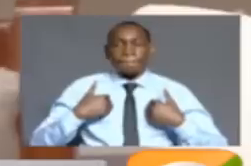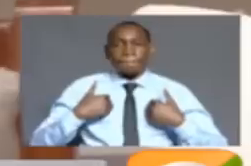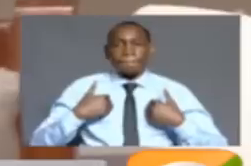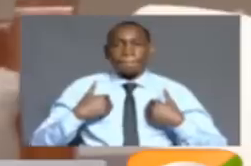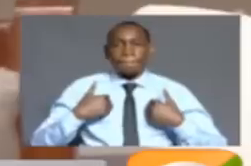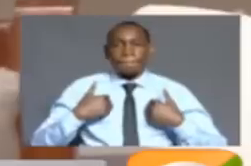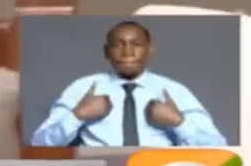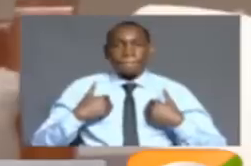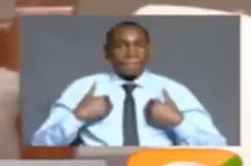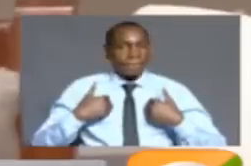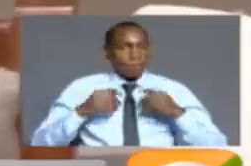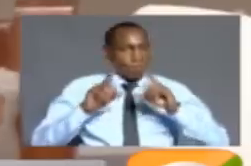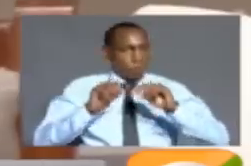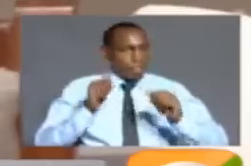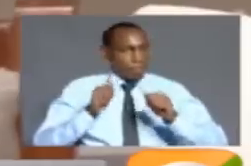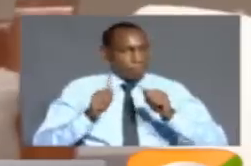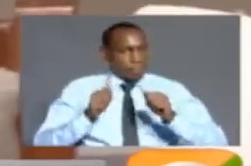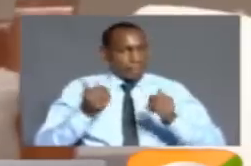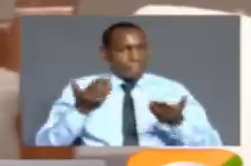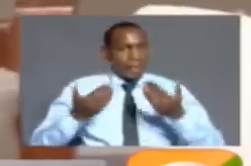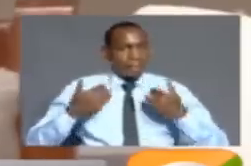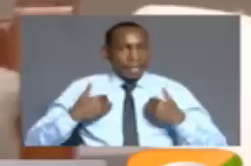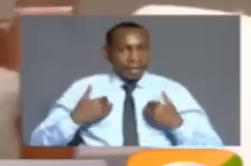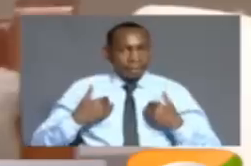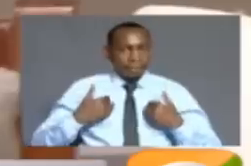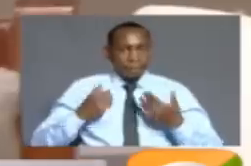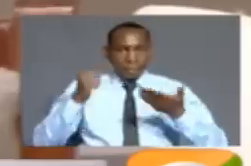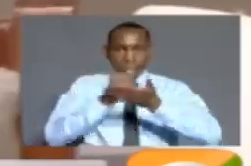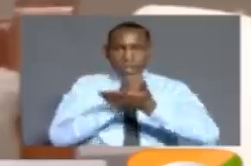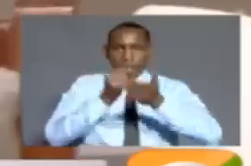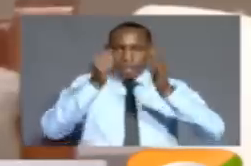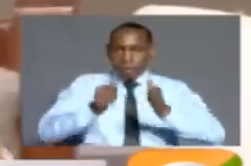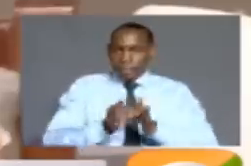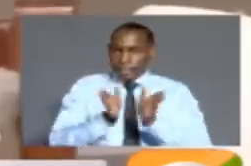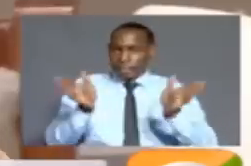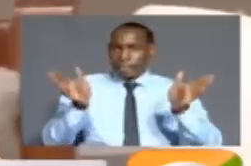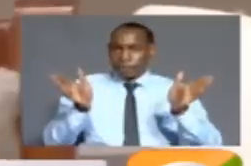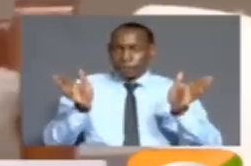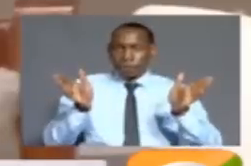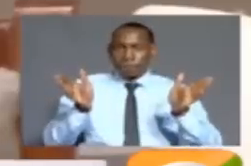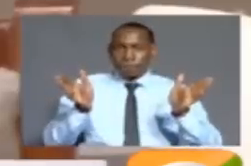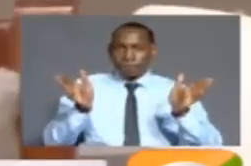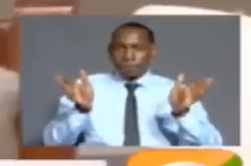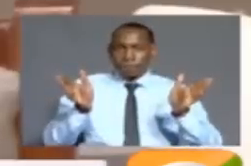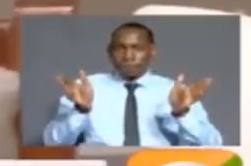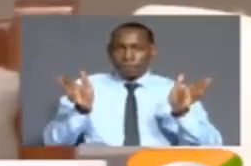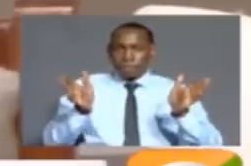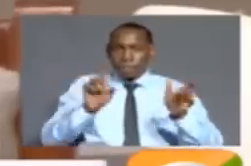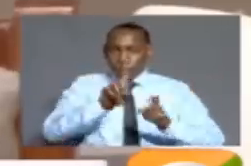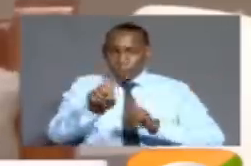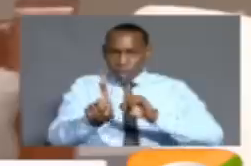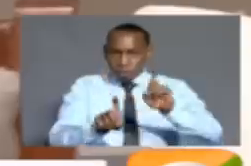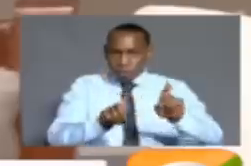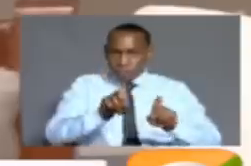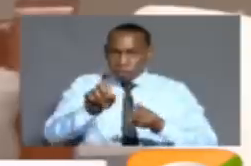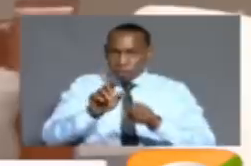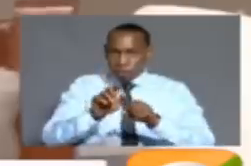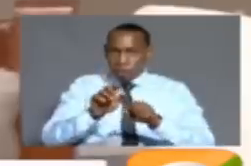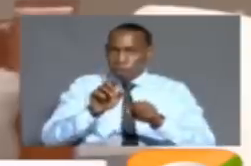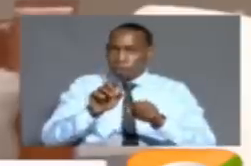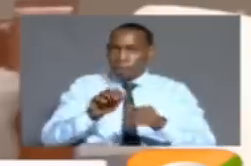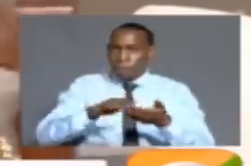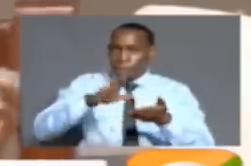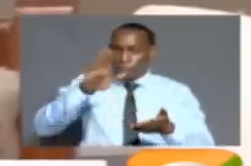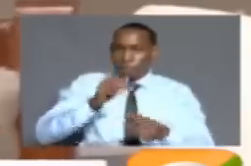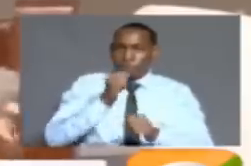let's see the best term to use here. We may be having an Auditor General who needs to be put more to question. Like, what are you doing?